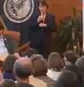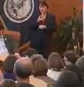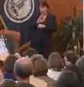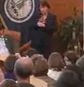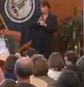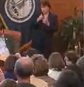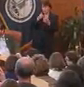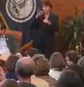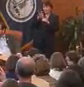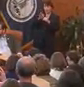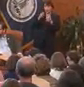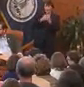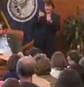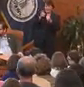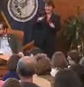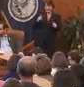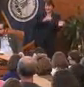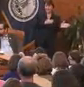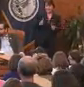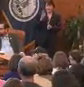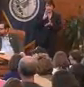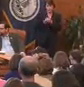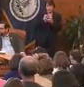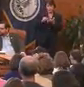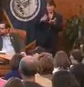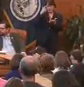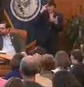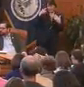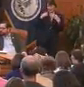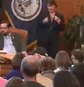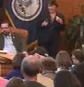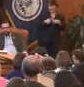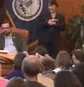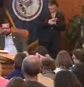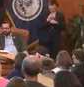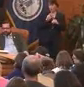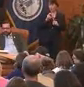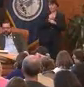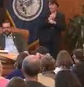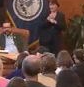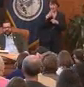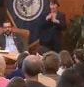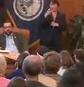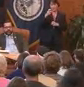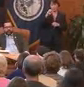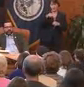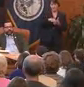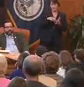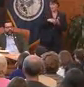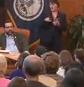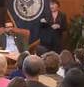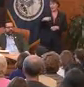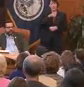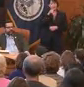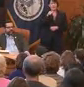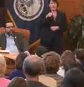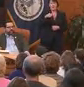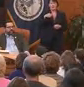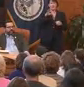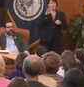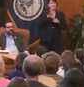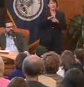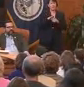any plan that will remove the requirement these services be covered or make them harder to afford? No, in fact, I will not vote for a plan that leaves